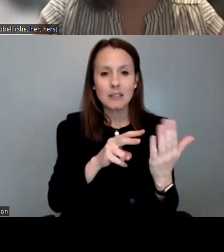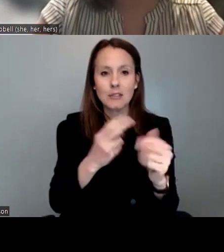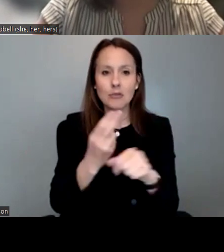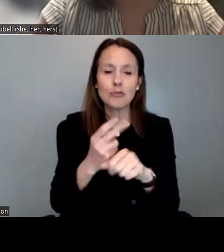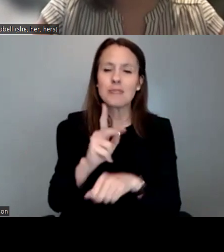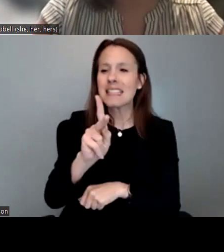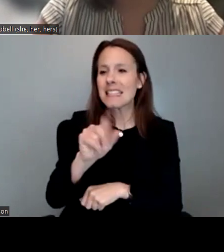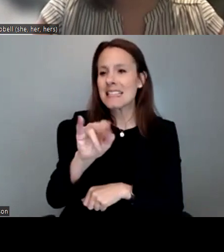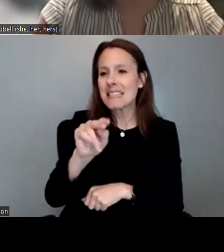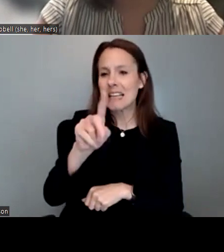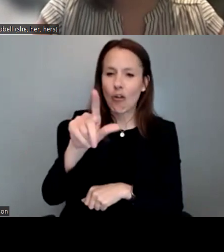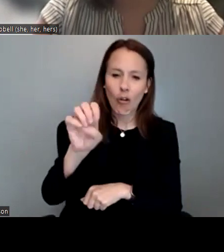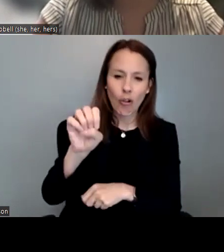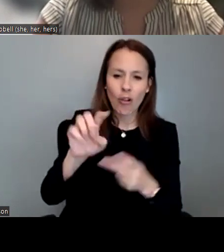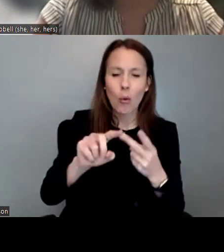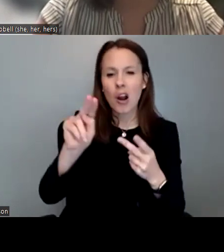Kindle and Nook and